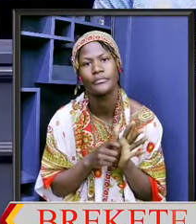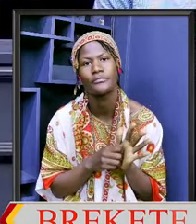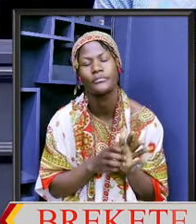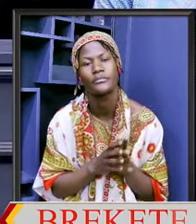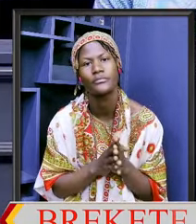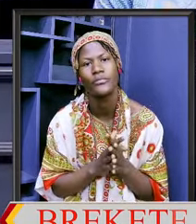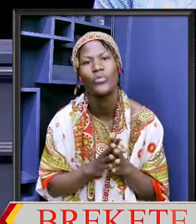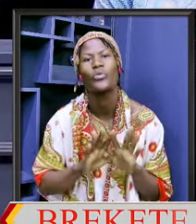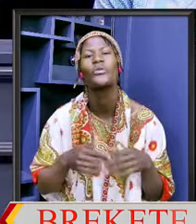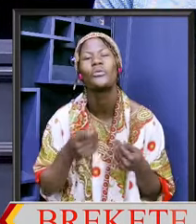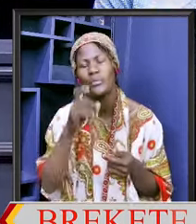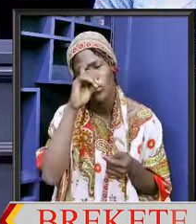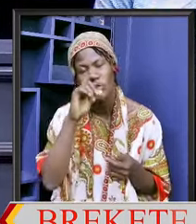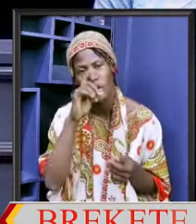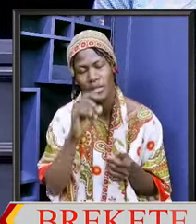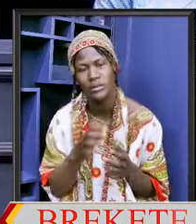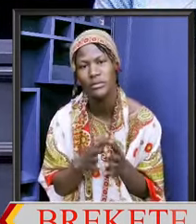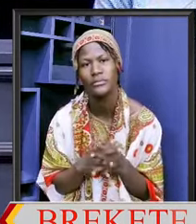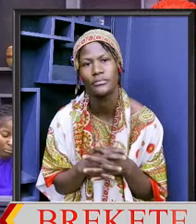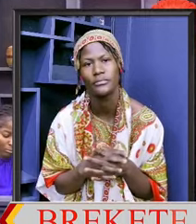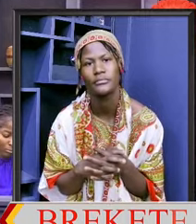I don't know. When we go wise?